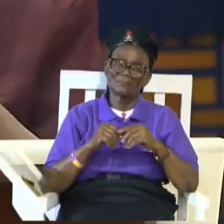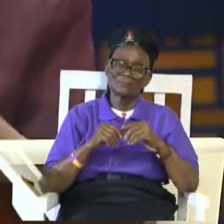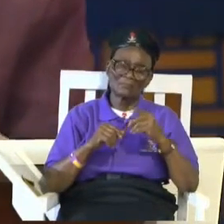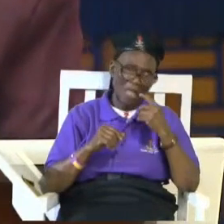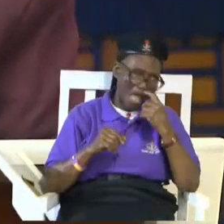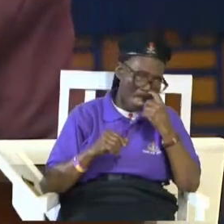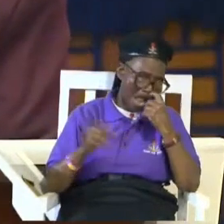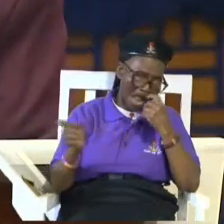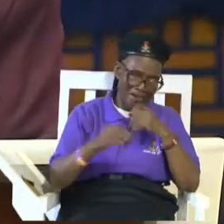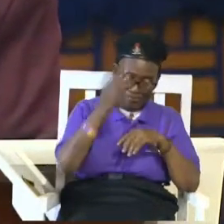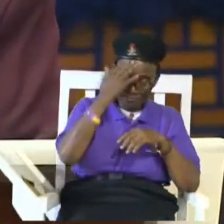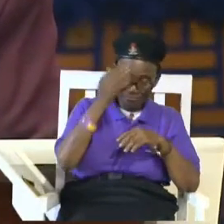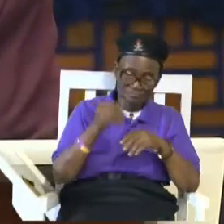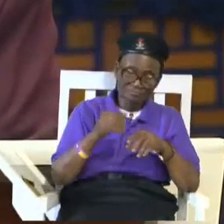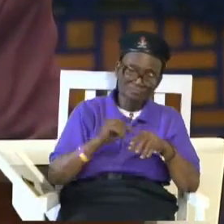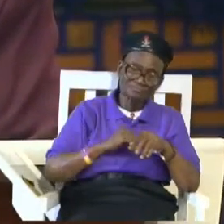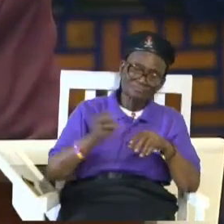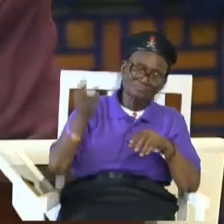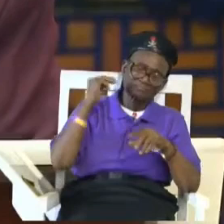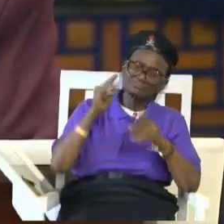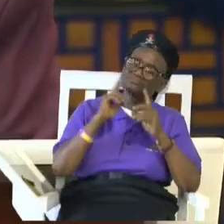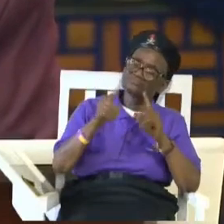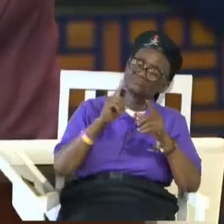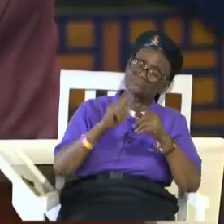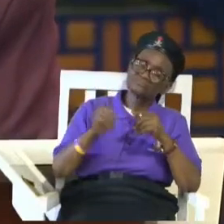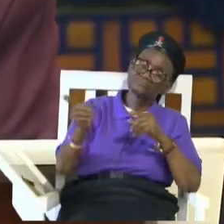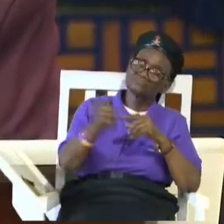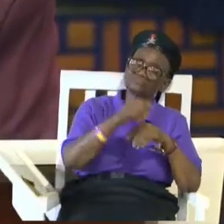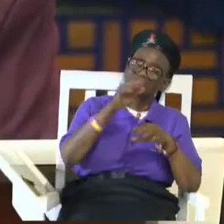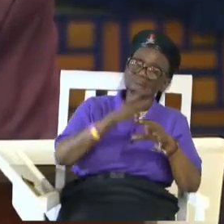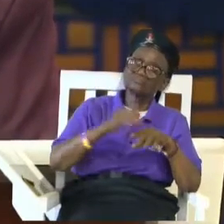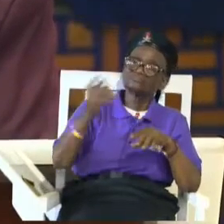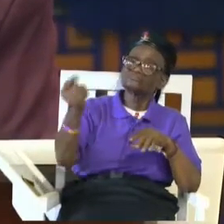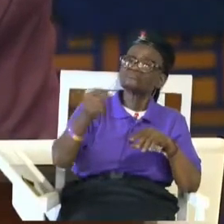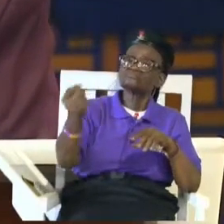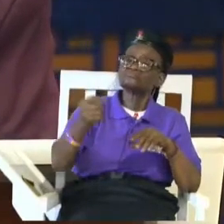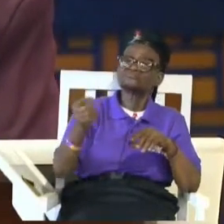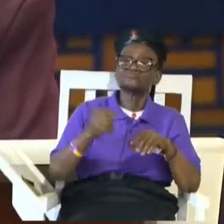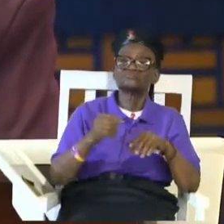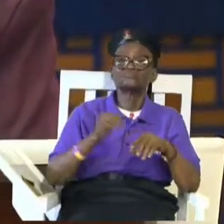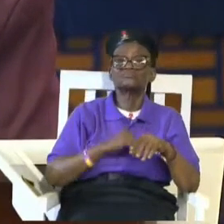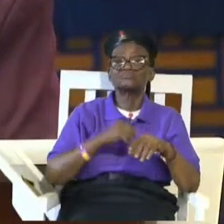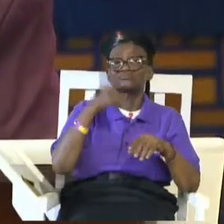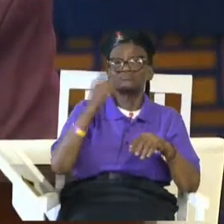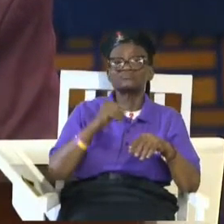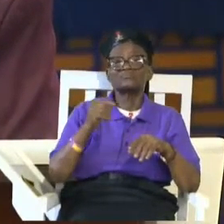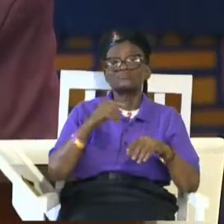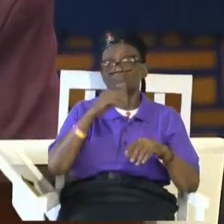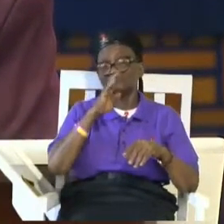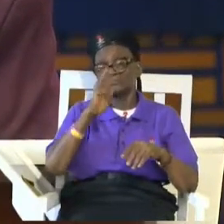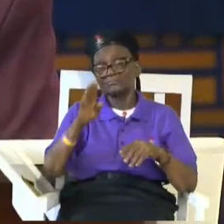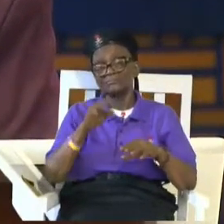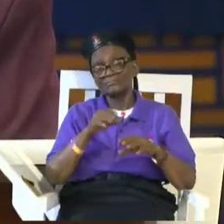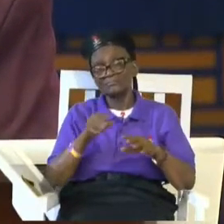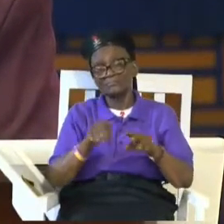You know, I was talking to you on Tuesday. I said, be as pure as